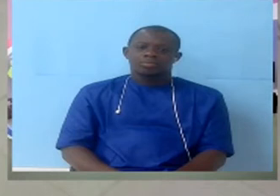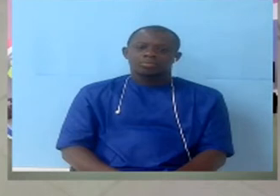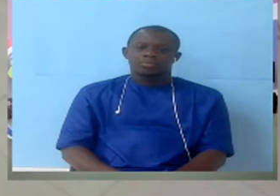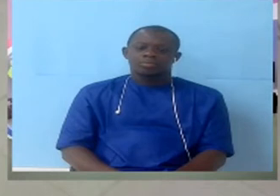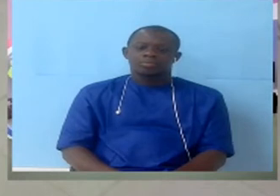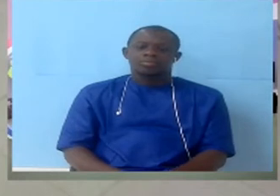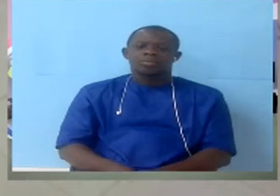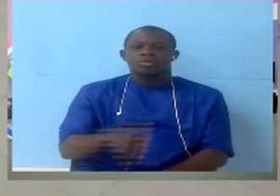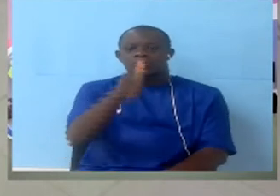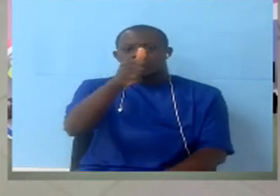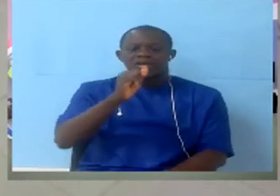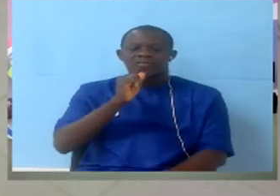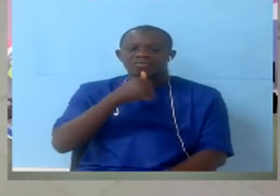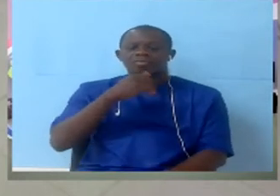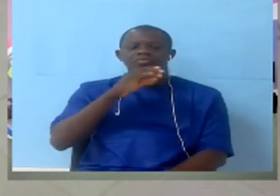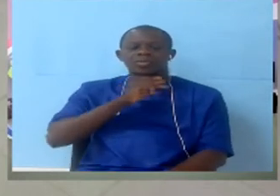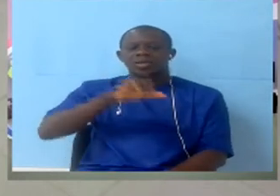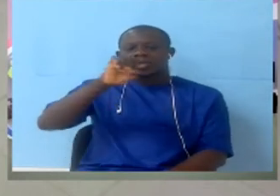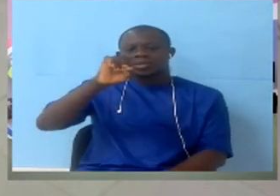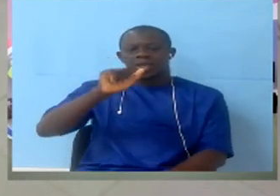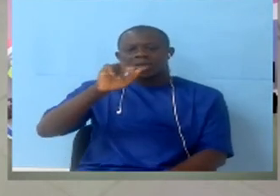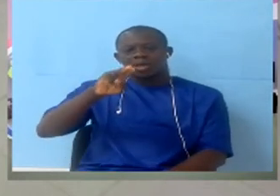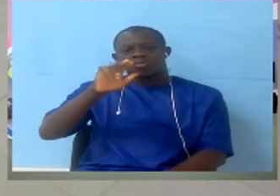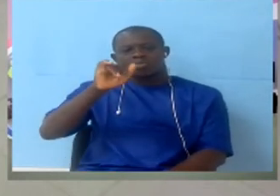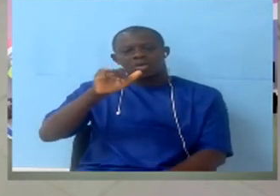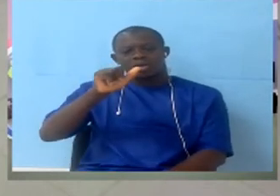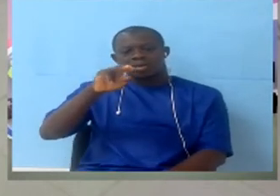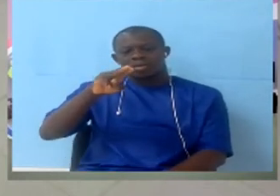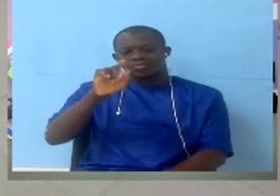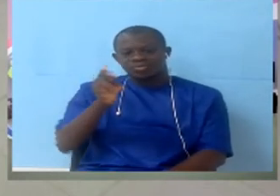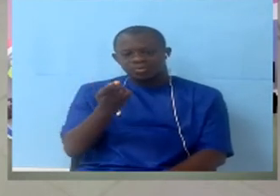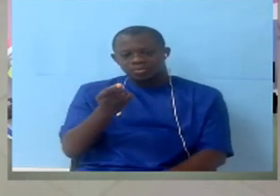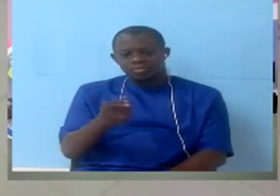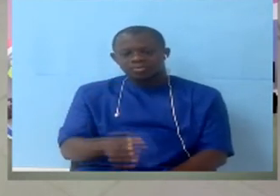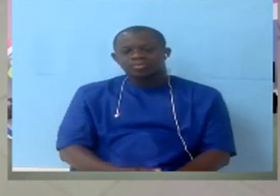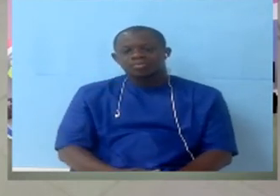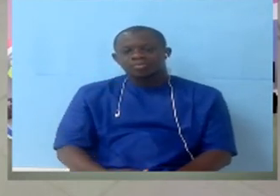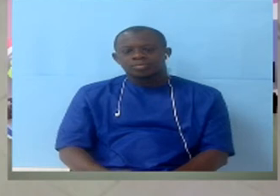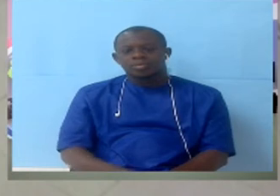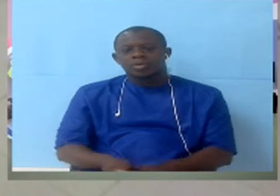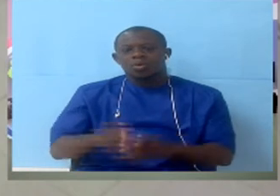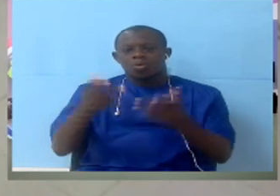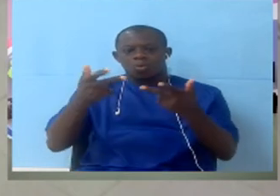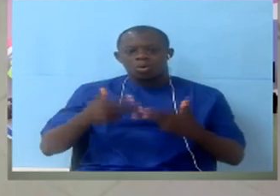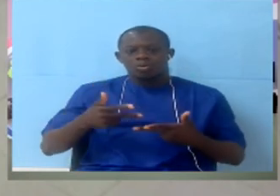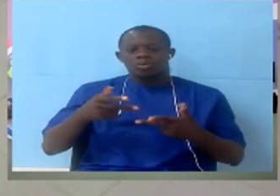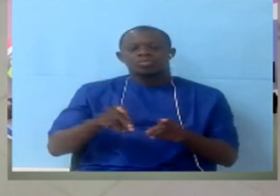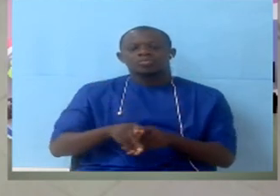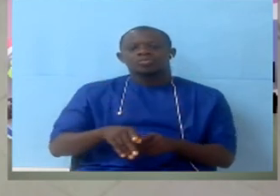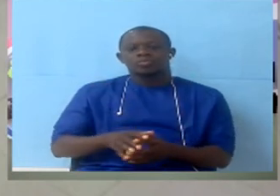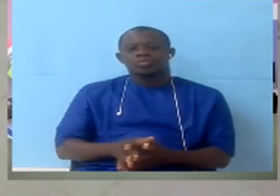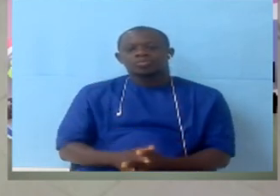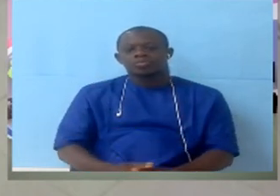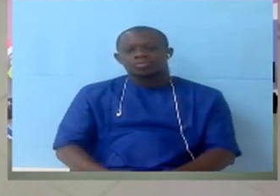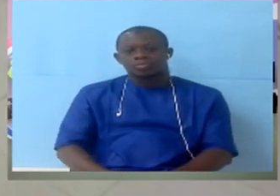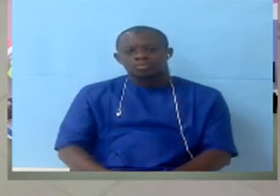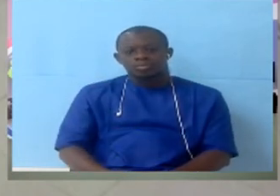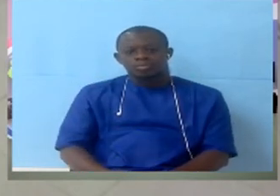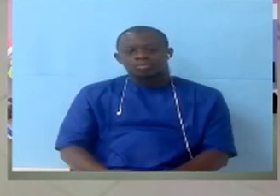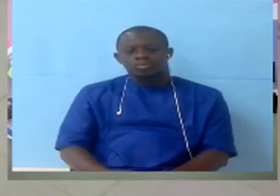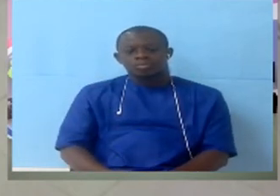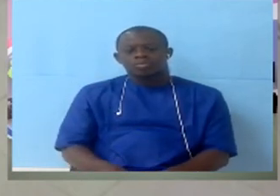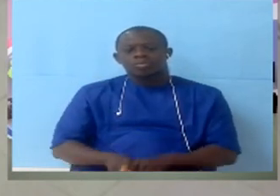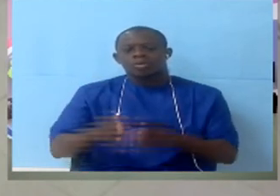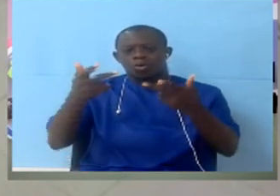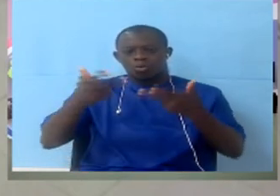Good afternoon, Mr. Sanyang. Ebul e tinyang, Mr. Sanyang. Welcome to afternoon, the sir. Welcome afternoon.